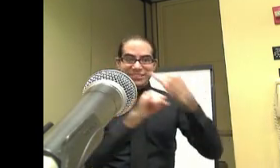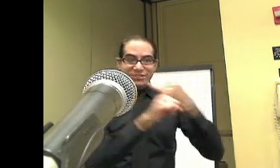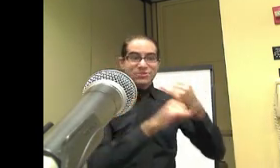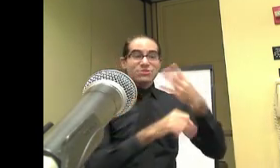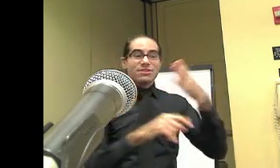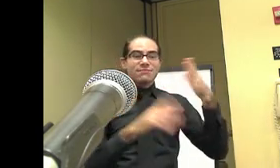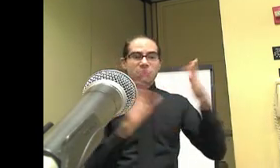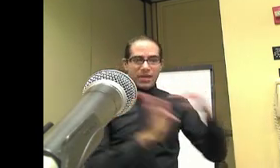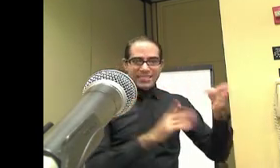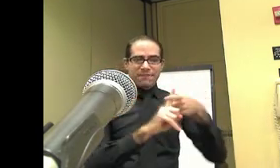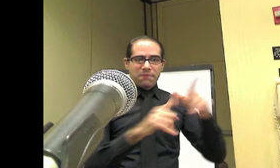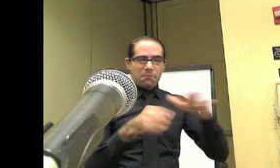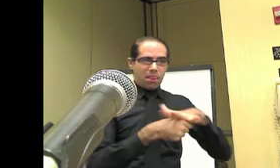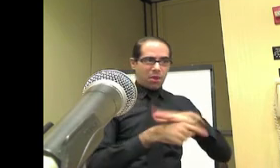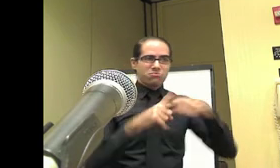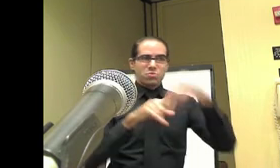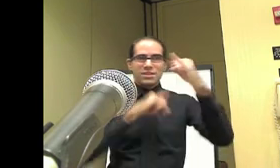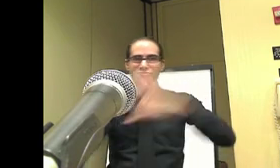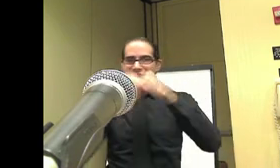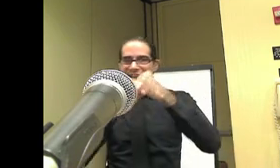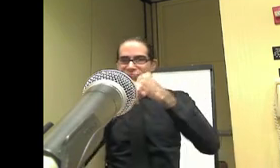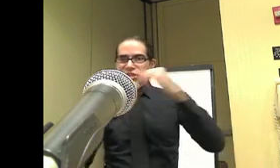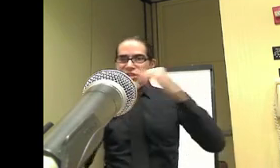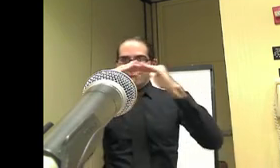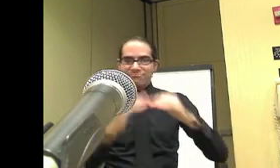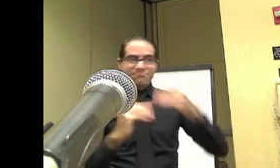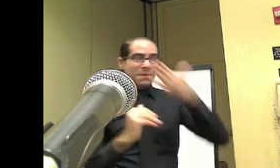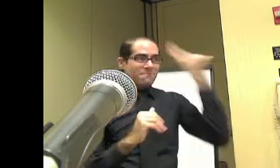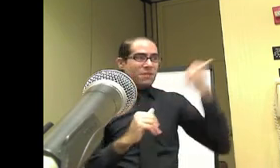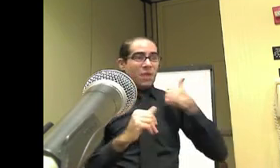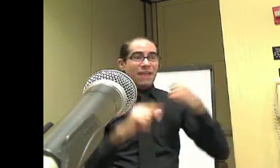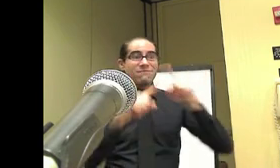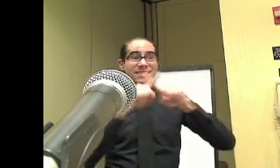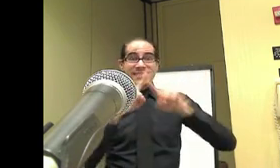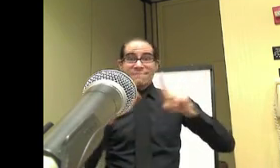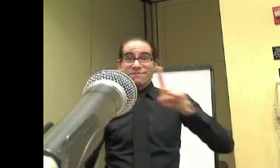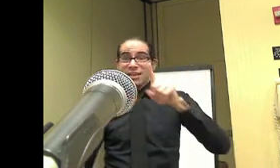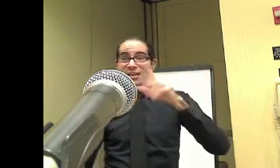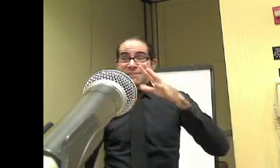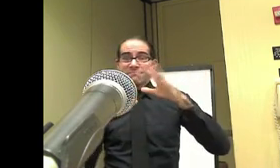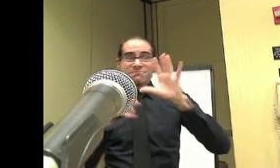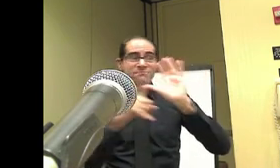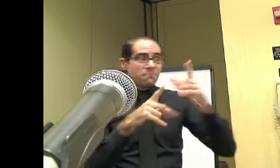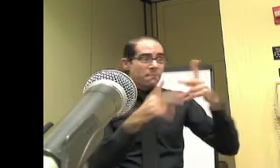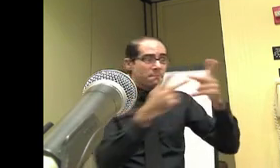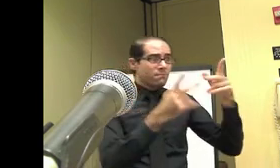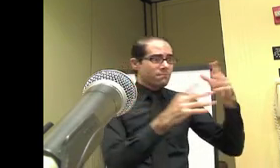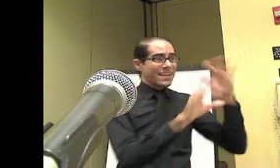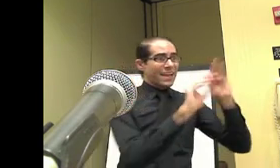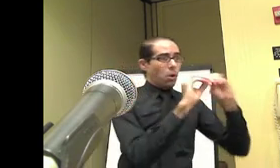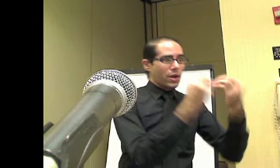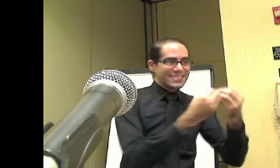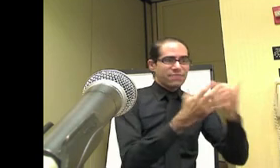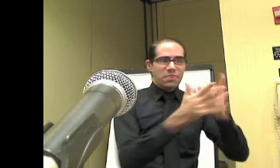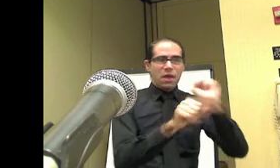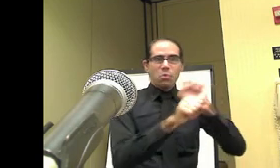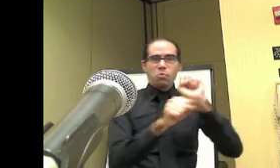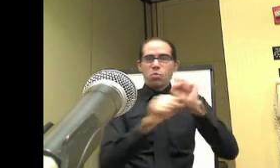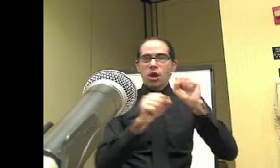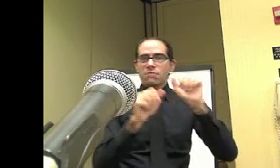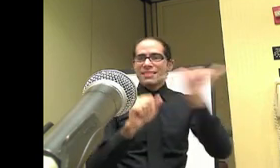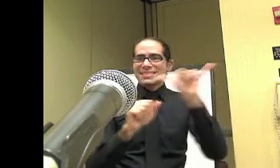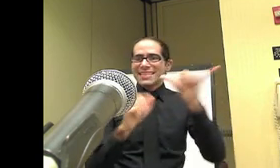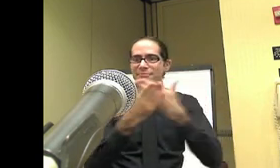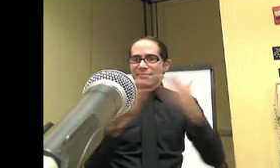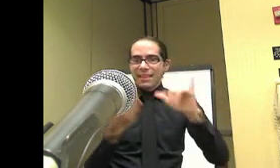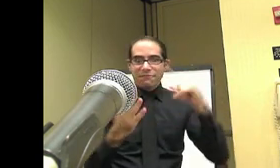collaboration among different institutions and organizations from local to international levels. We have in other countries, folks